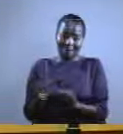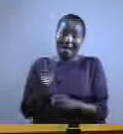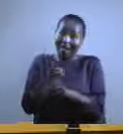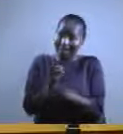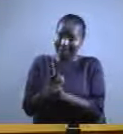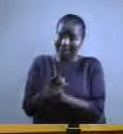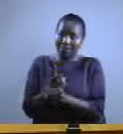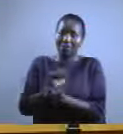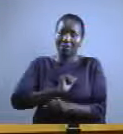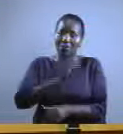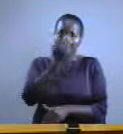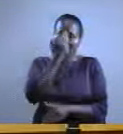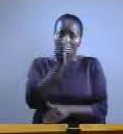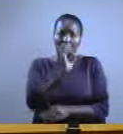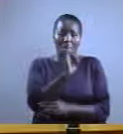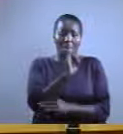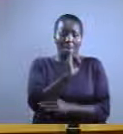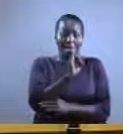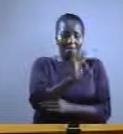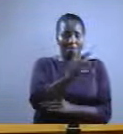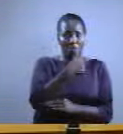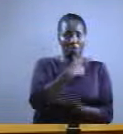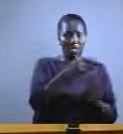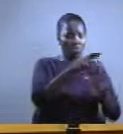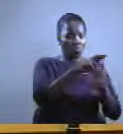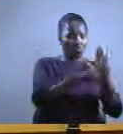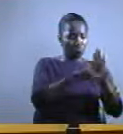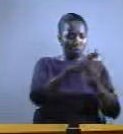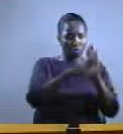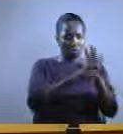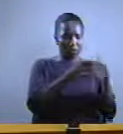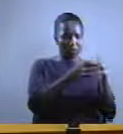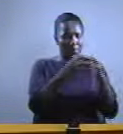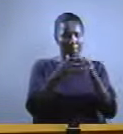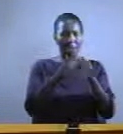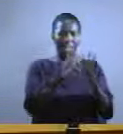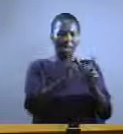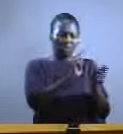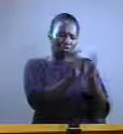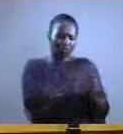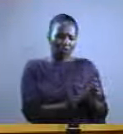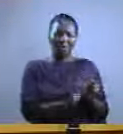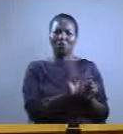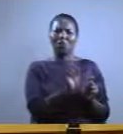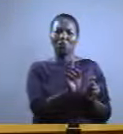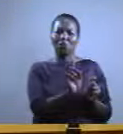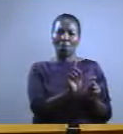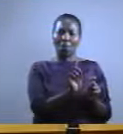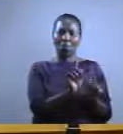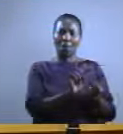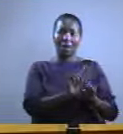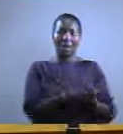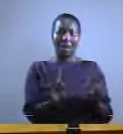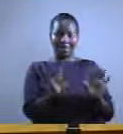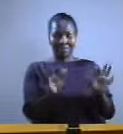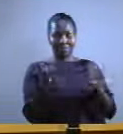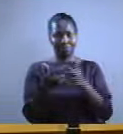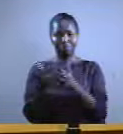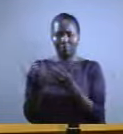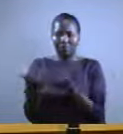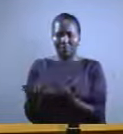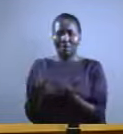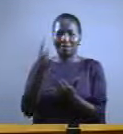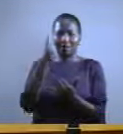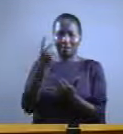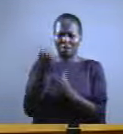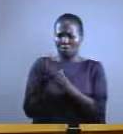that regulation of the economy should be relaxed. To the contrary, in achieving the nature and character of